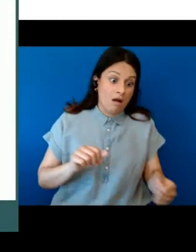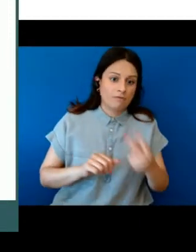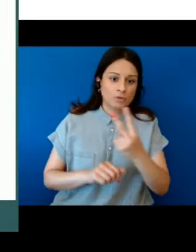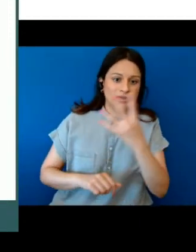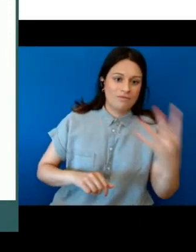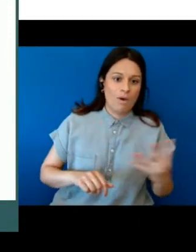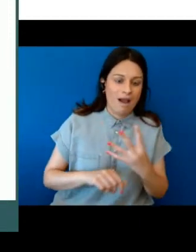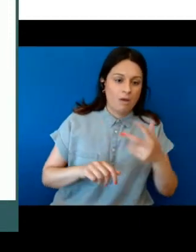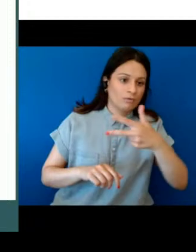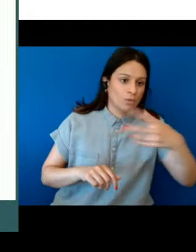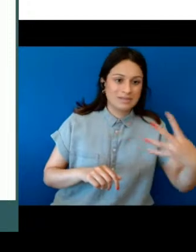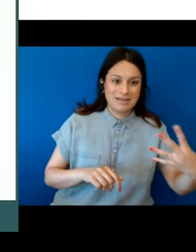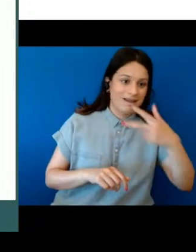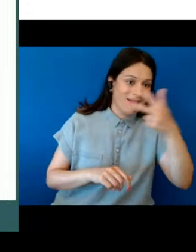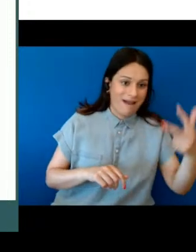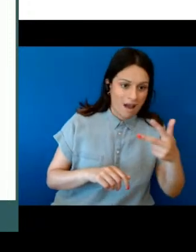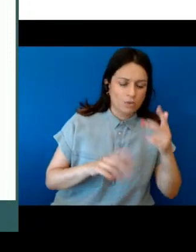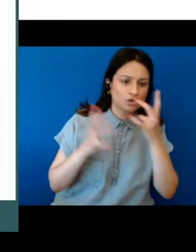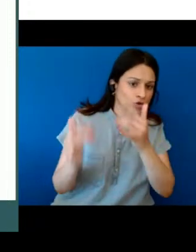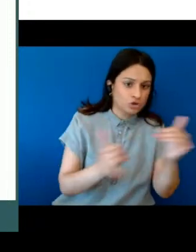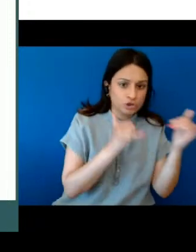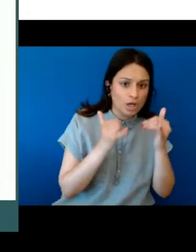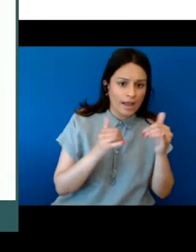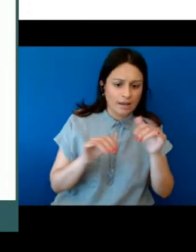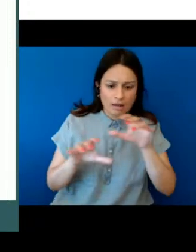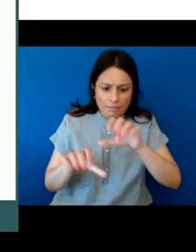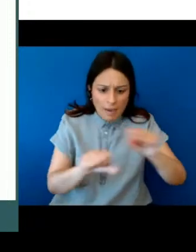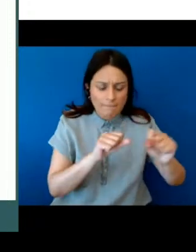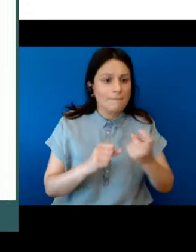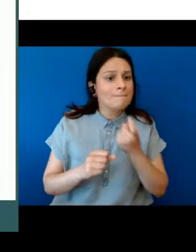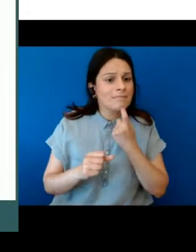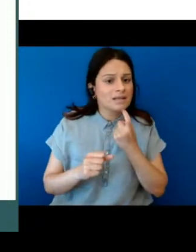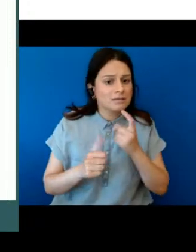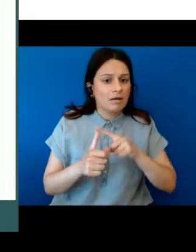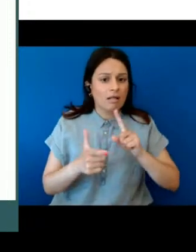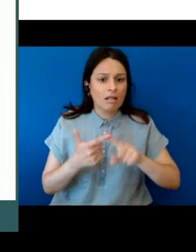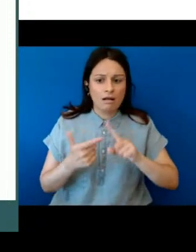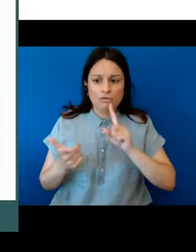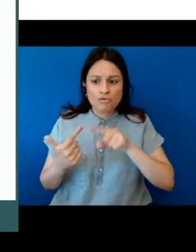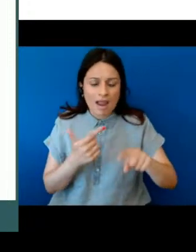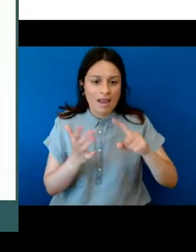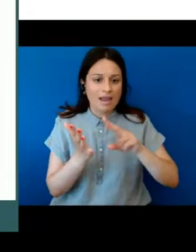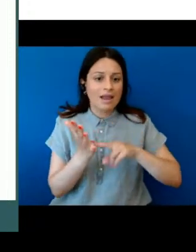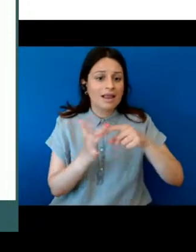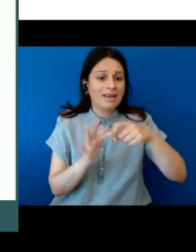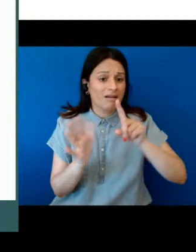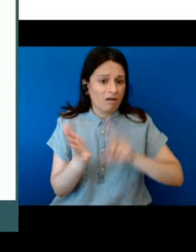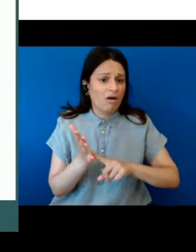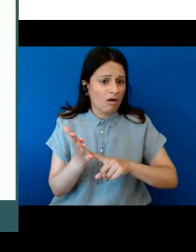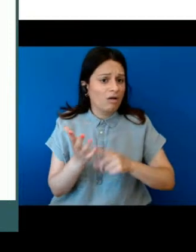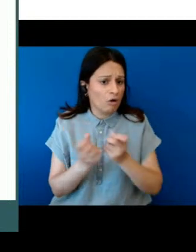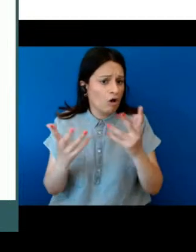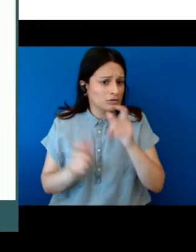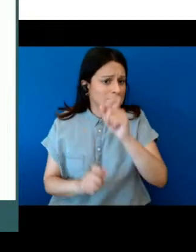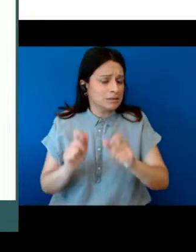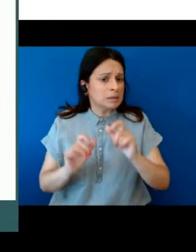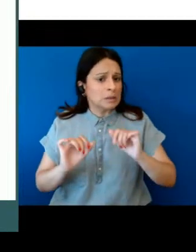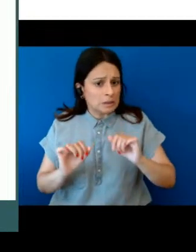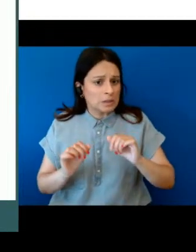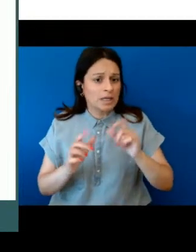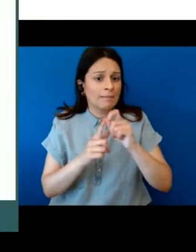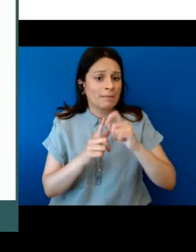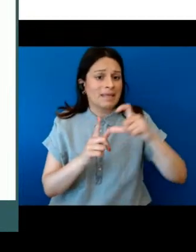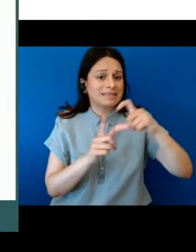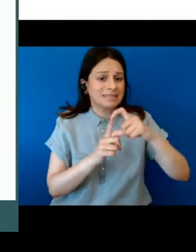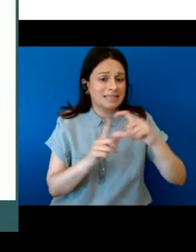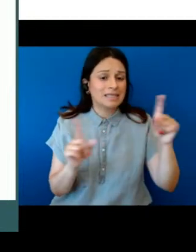up things such as metal reactions, like nickel is a common one, PPD is a black hair